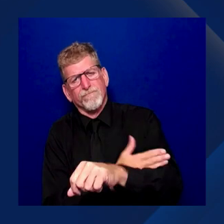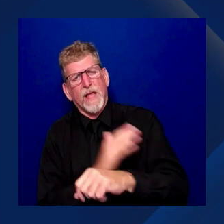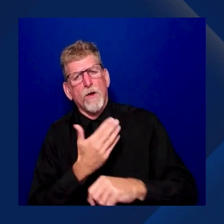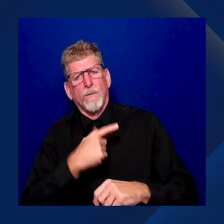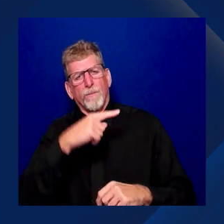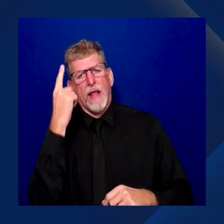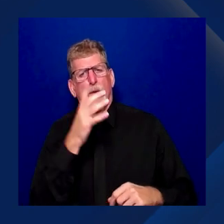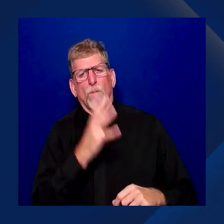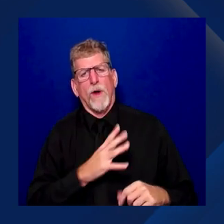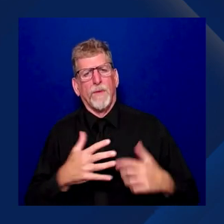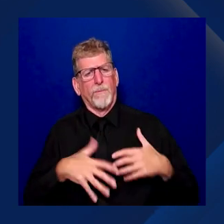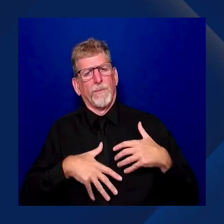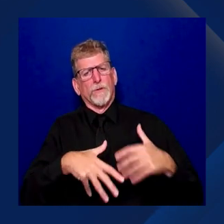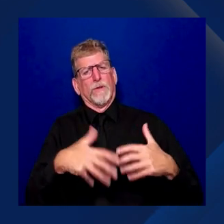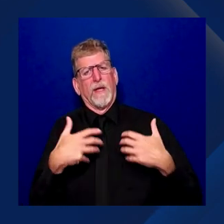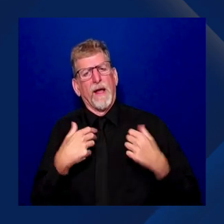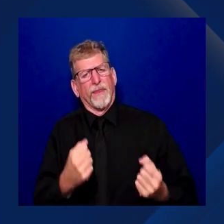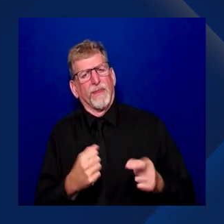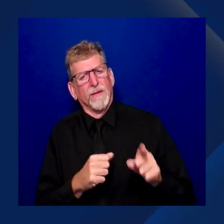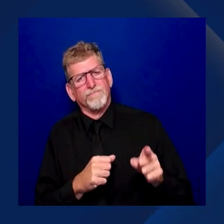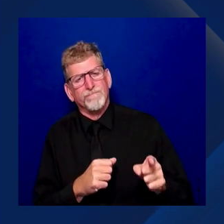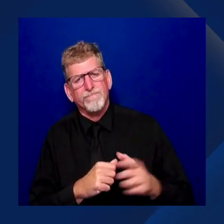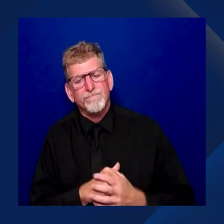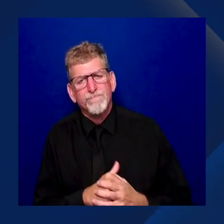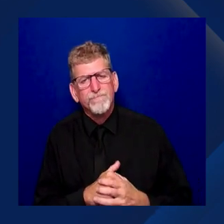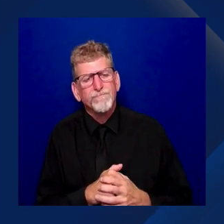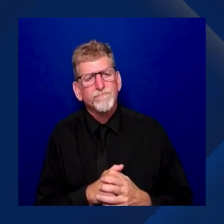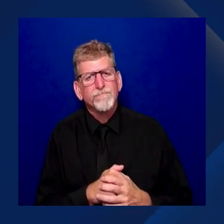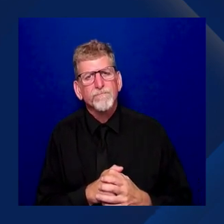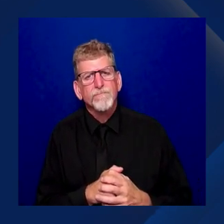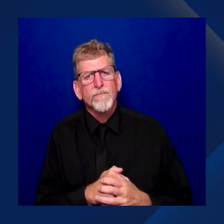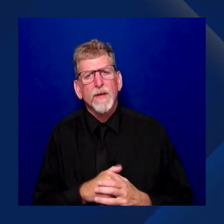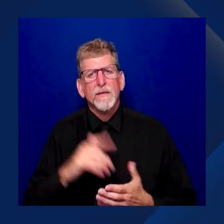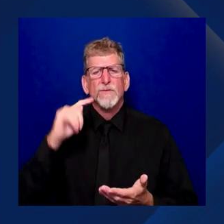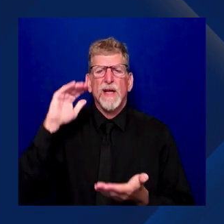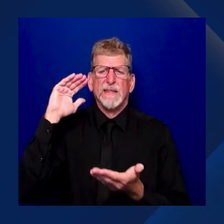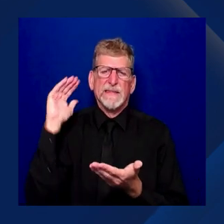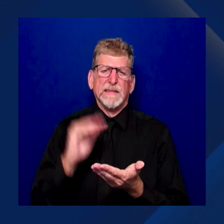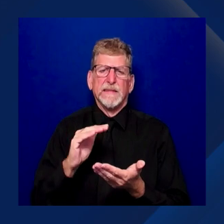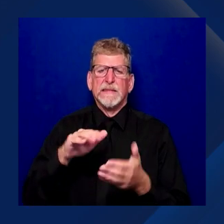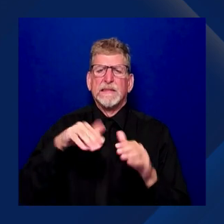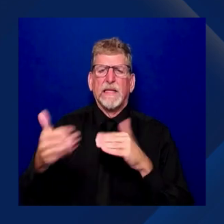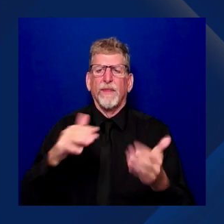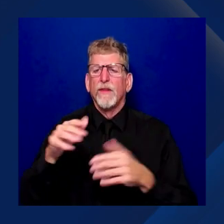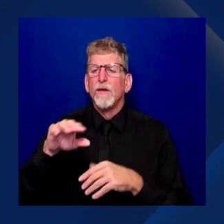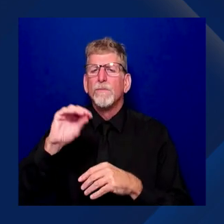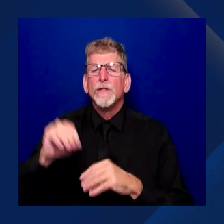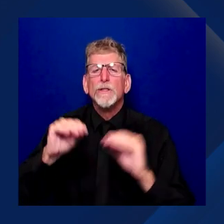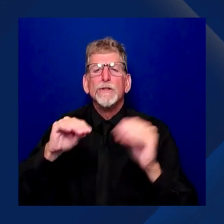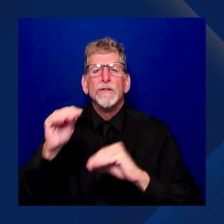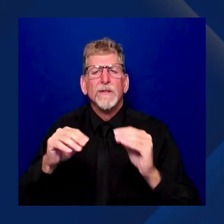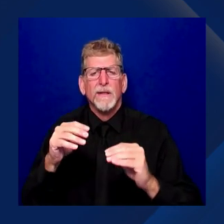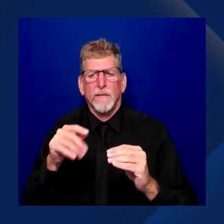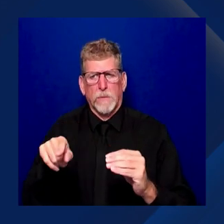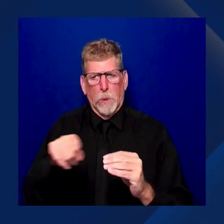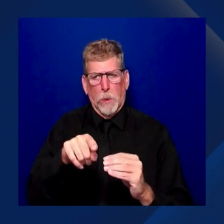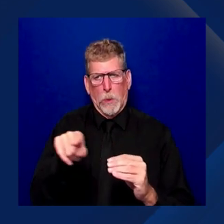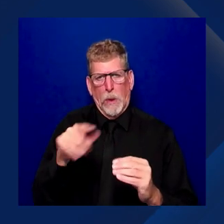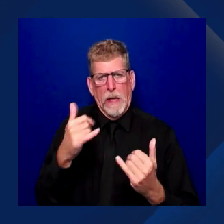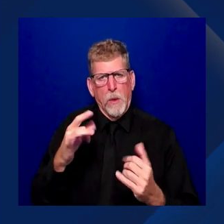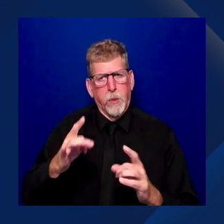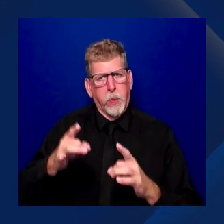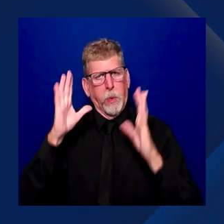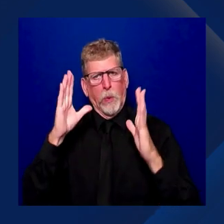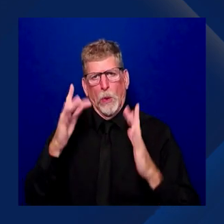death rate and shortages of healthcare providers across the nation, it is vital to have policies that